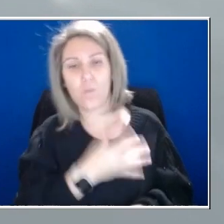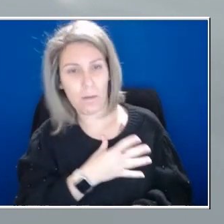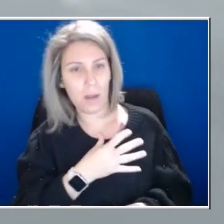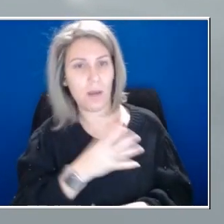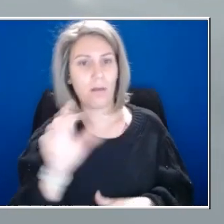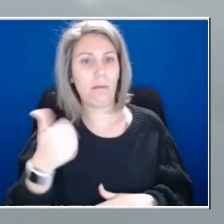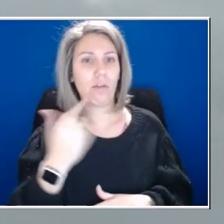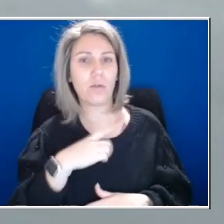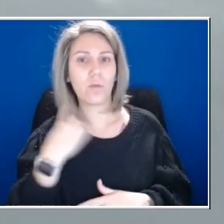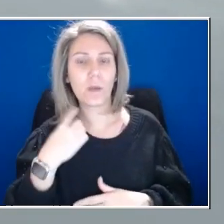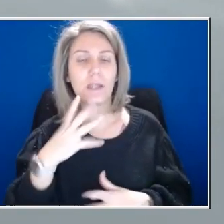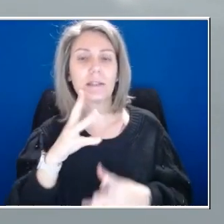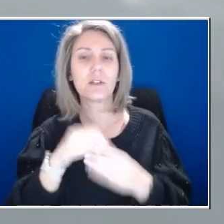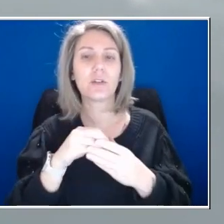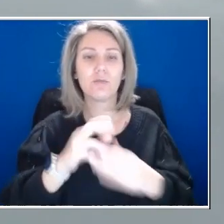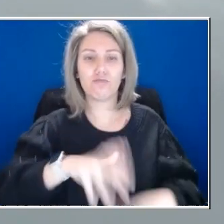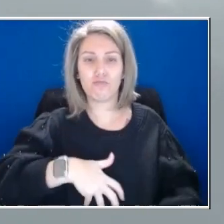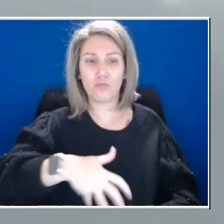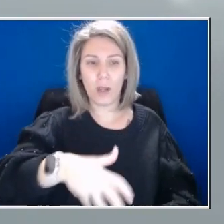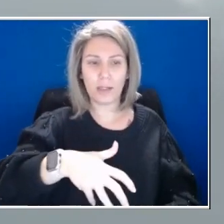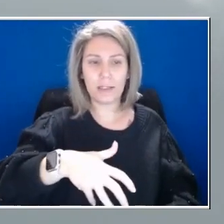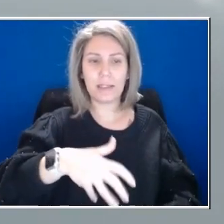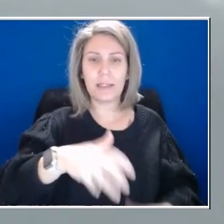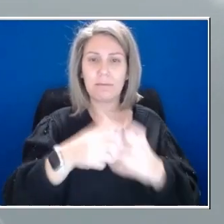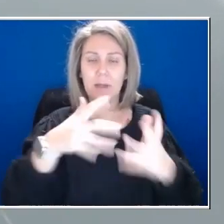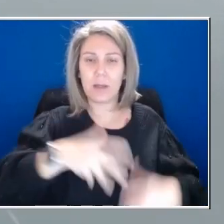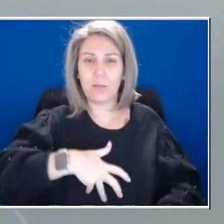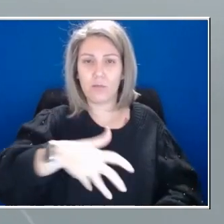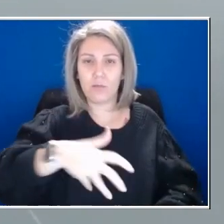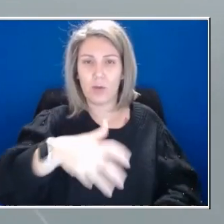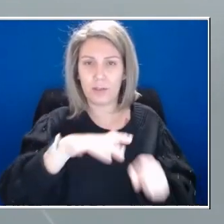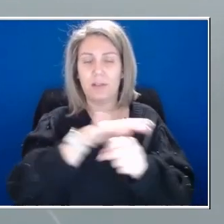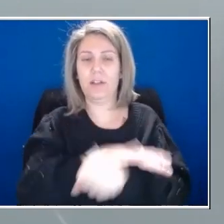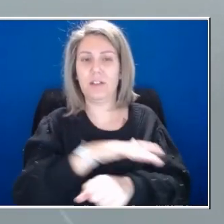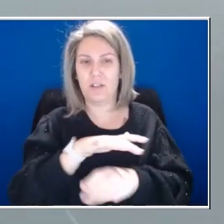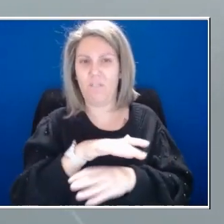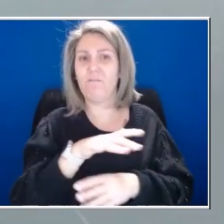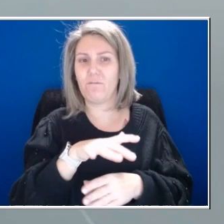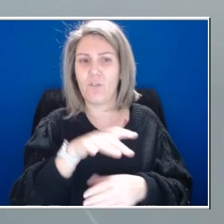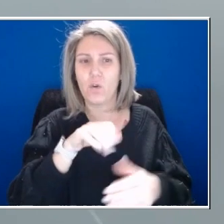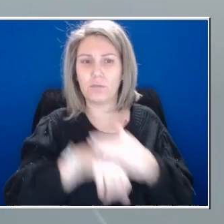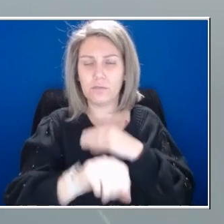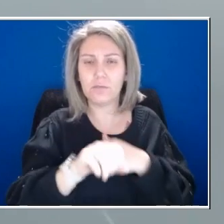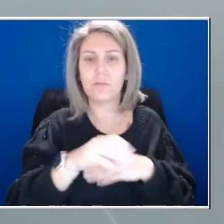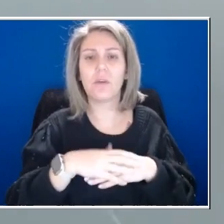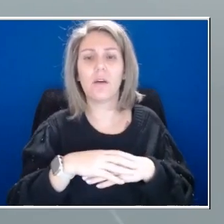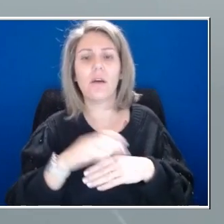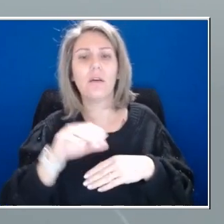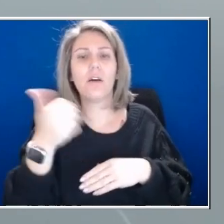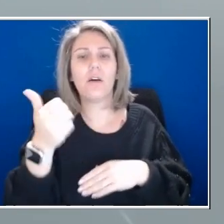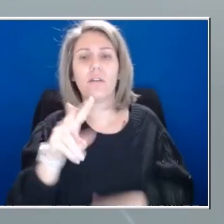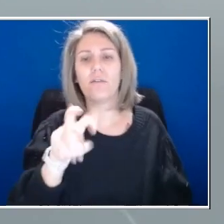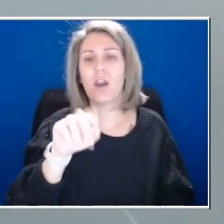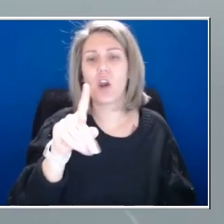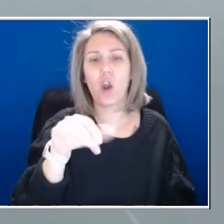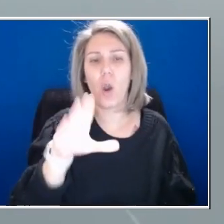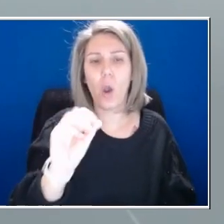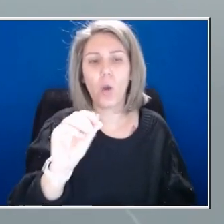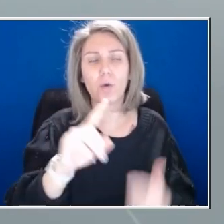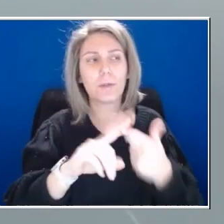include pregnancies, multiple pregnancies that come full term. Other things such as varicose veins, spider veins, those types of things are